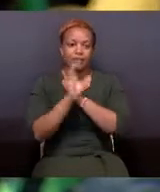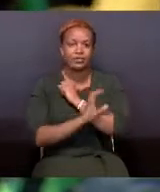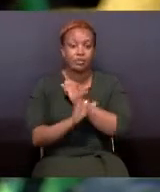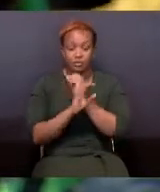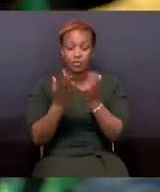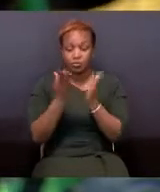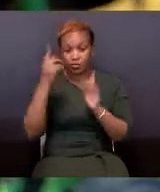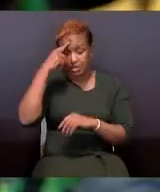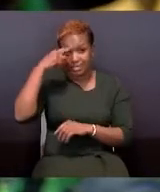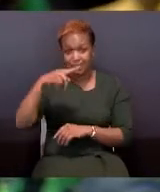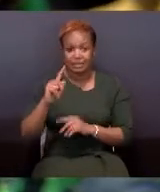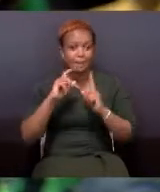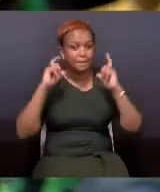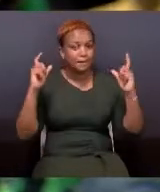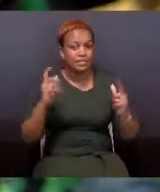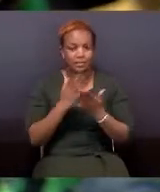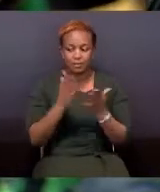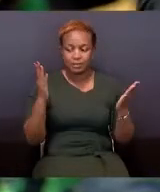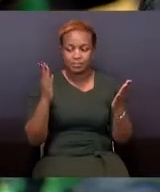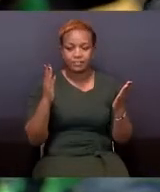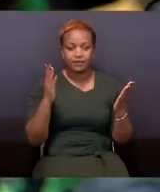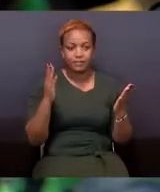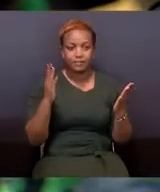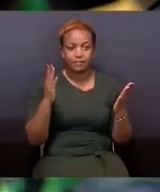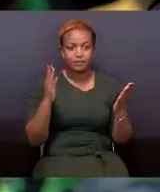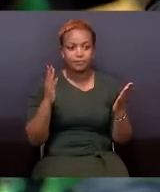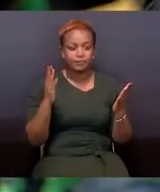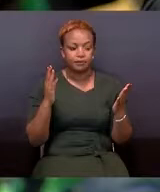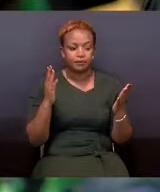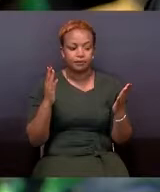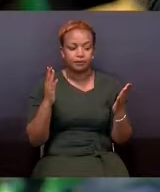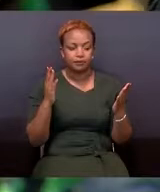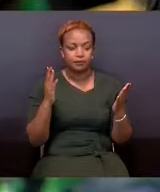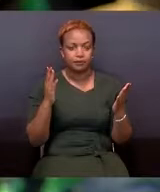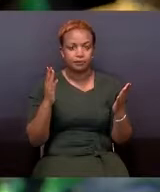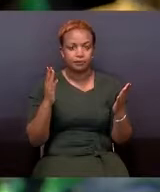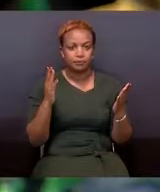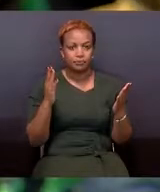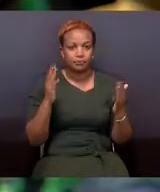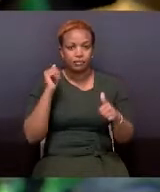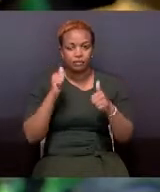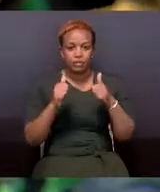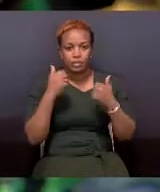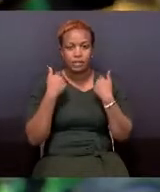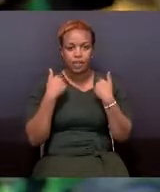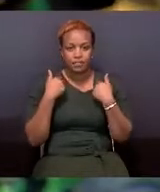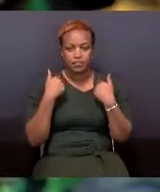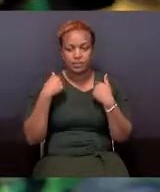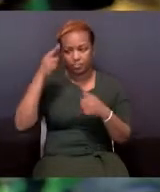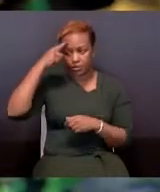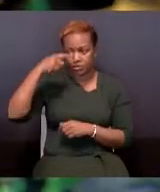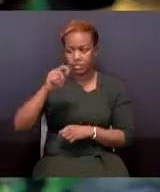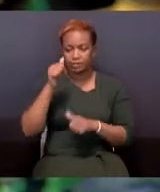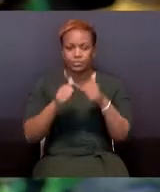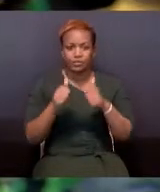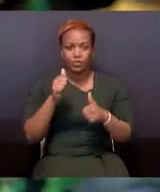so the policies is a major element besides being a document that we keep in the in a fold and you keep it in a shelf, it is a policy that should